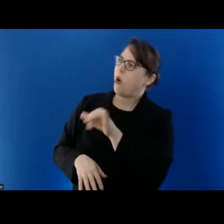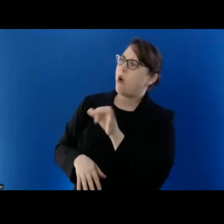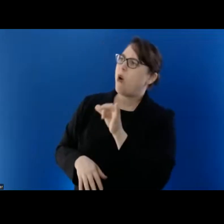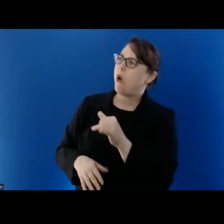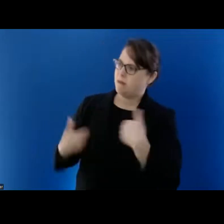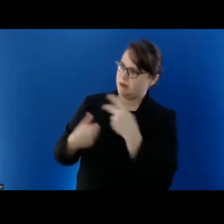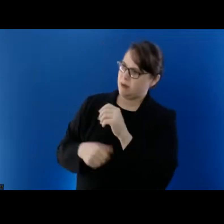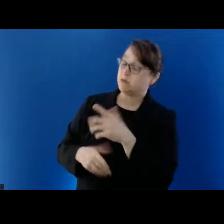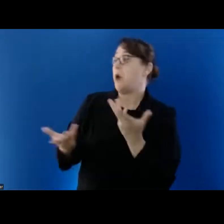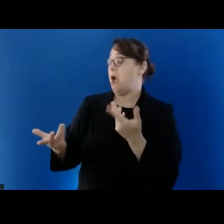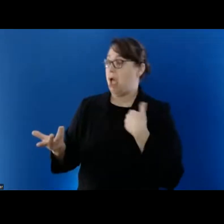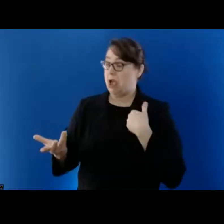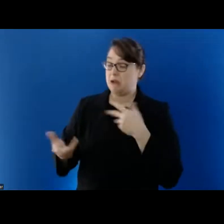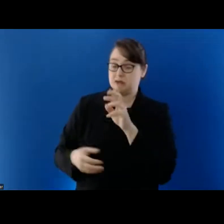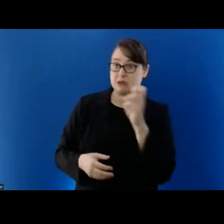and he